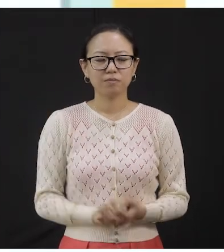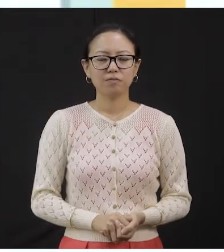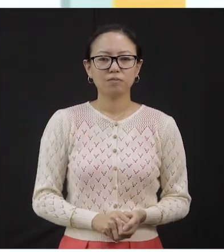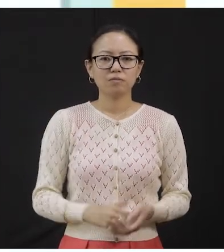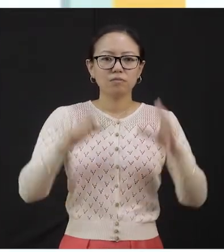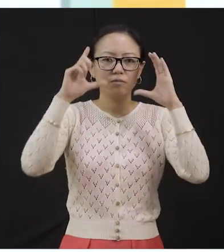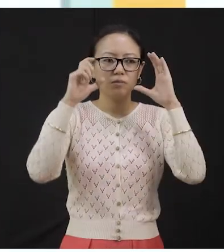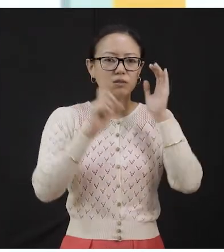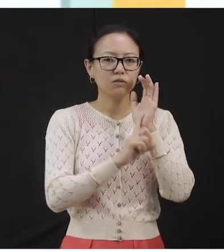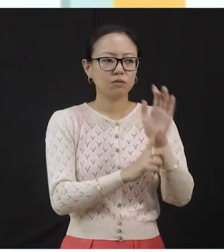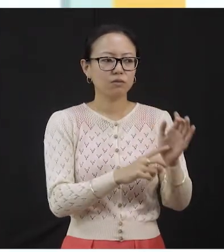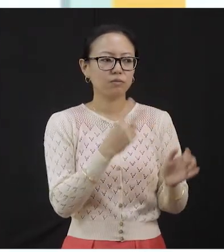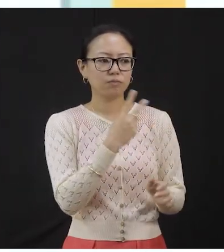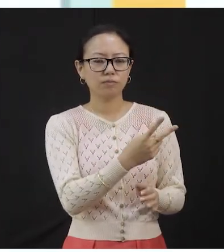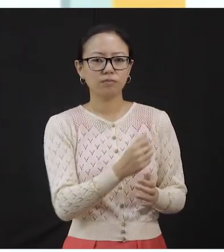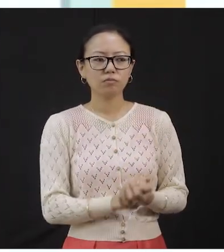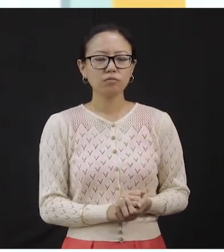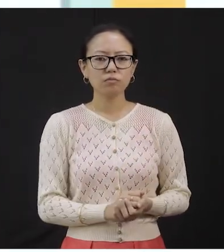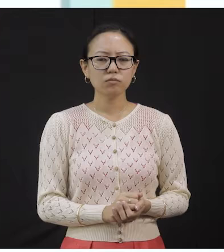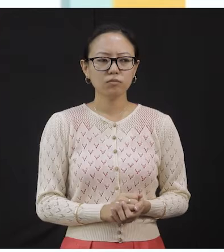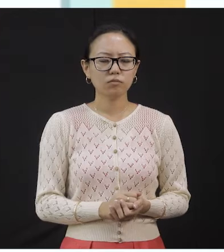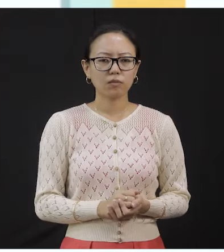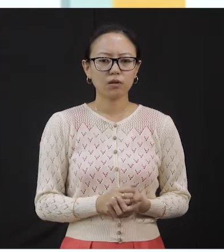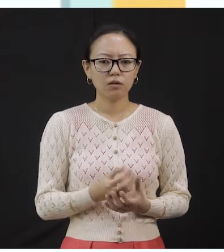Then tell me, how many cupcakes are here?